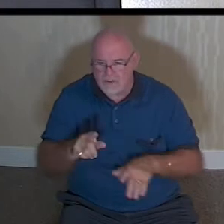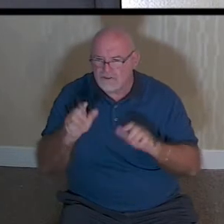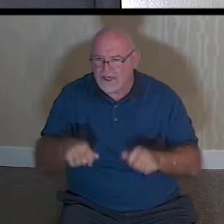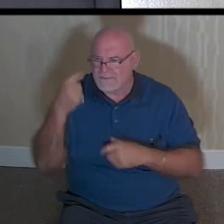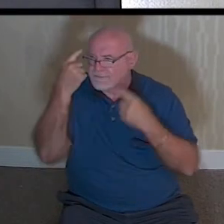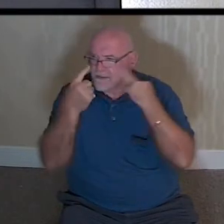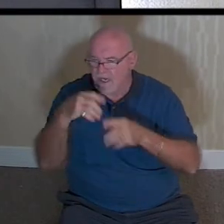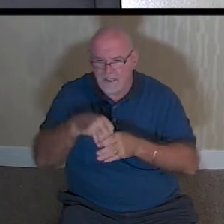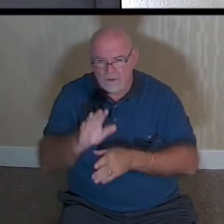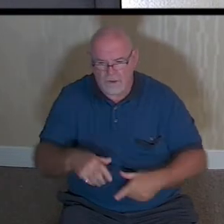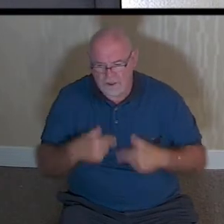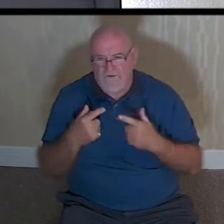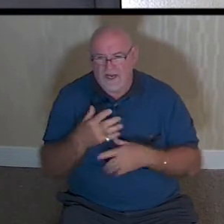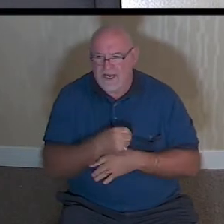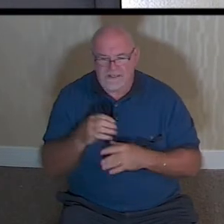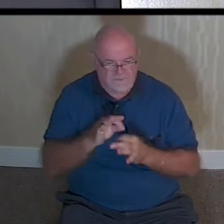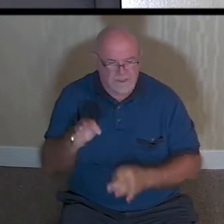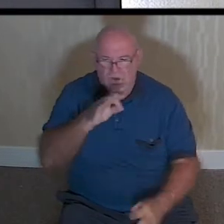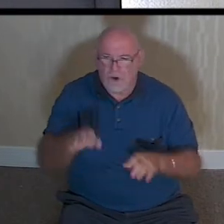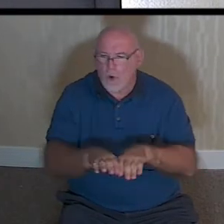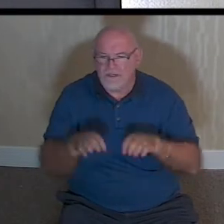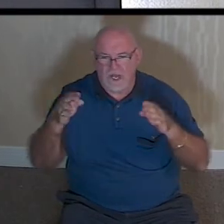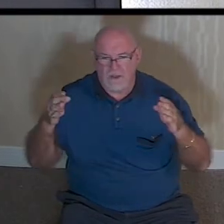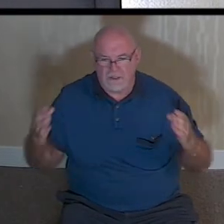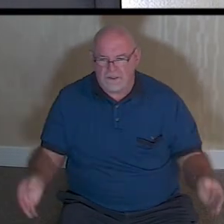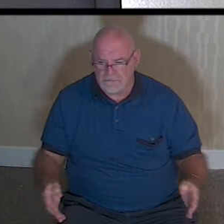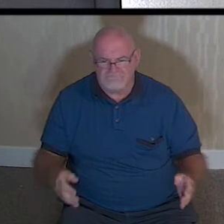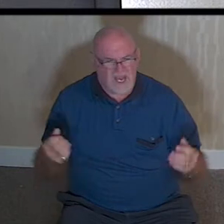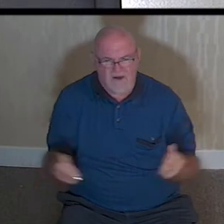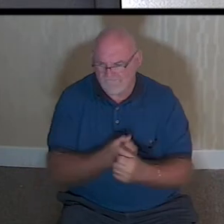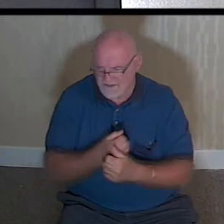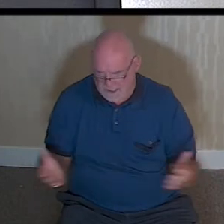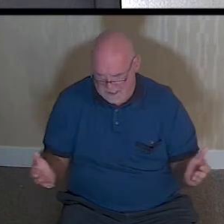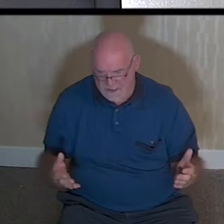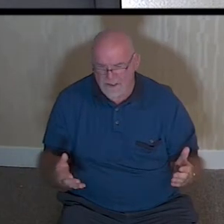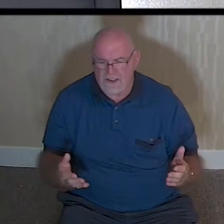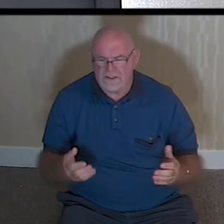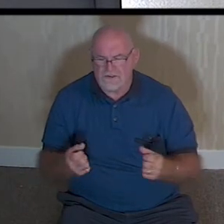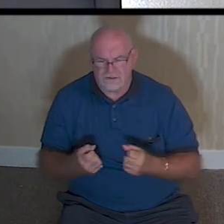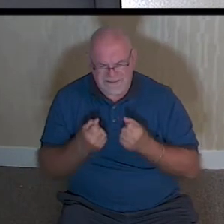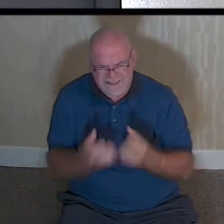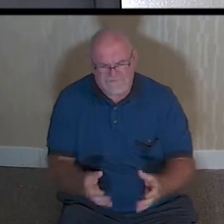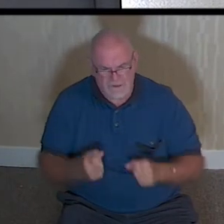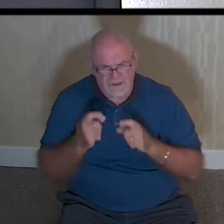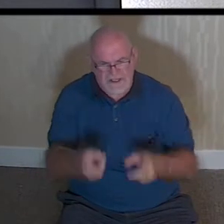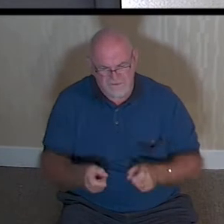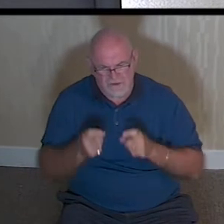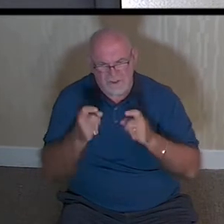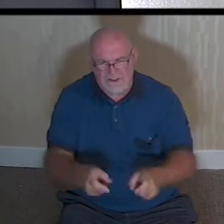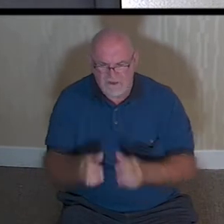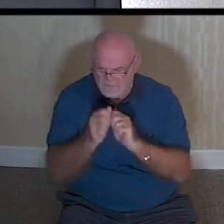your life. And Spirit will open up the storehouses of heaven to rain down blessings upon us if